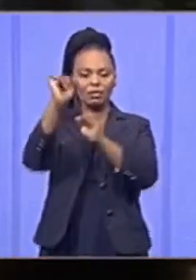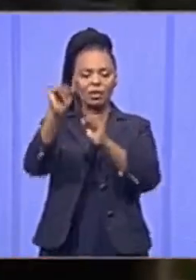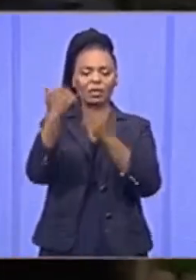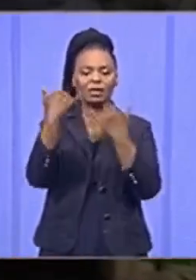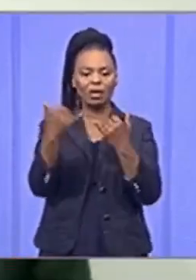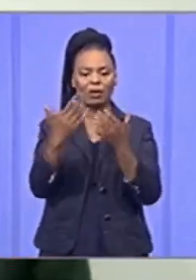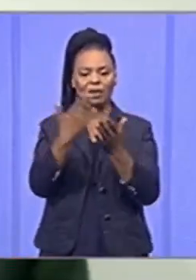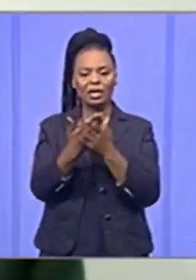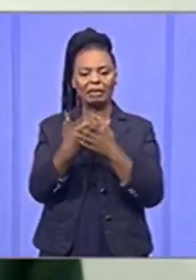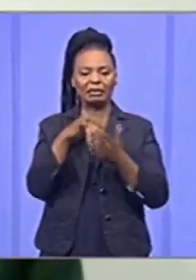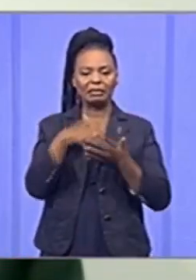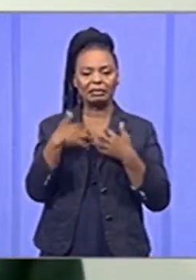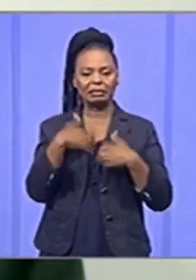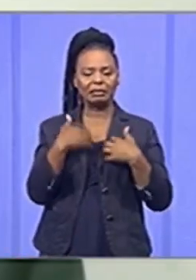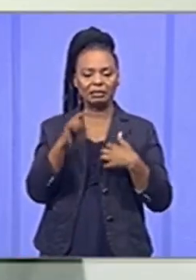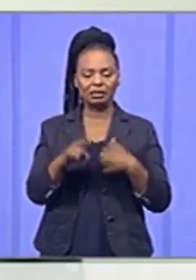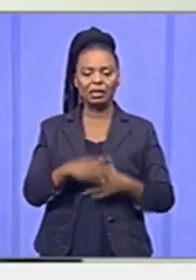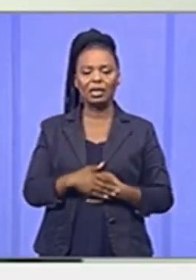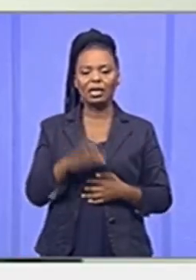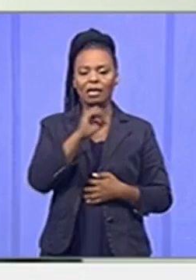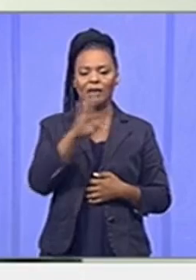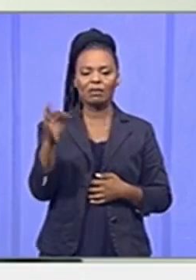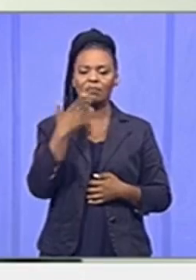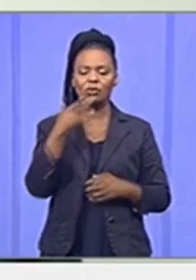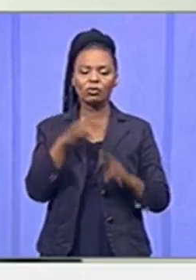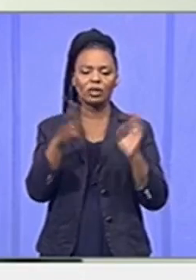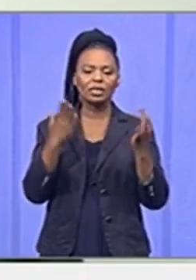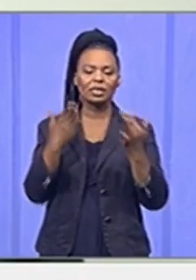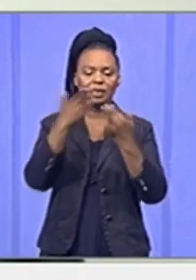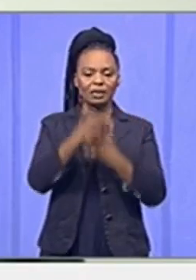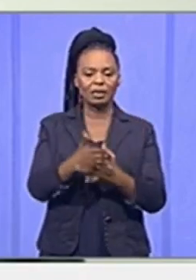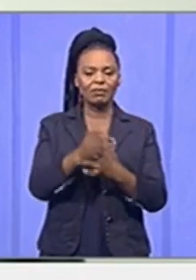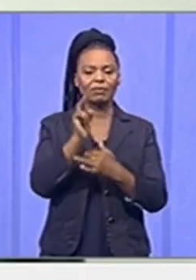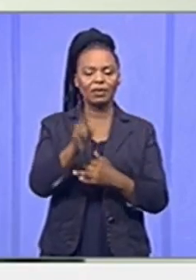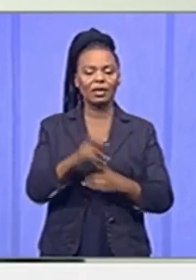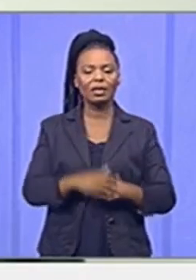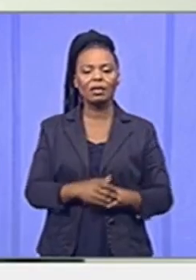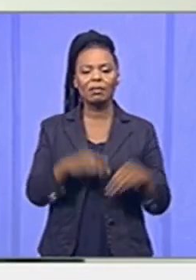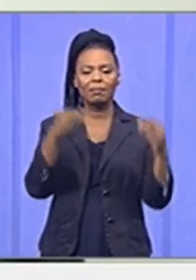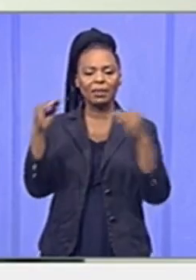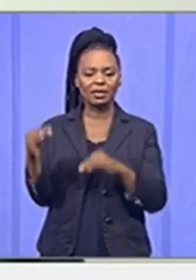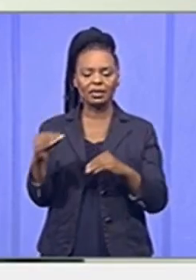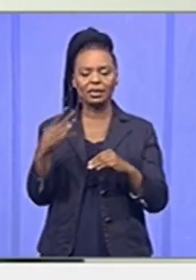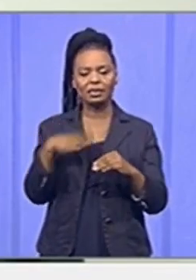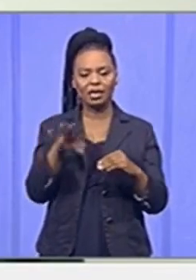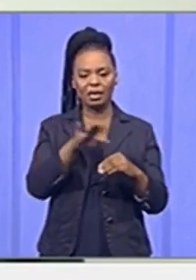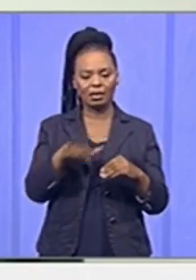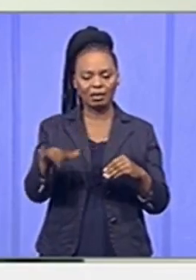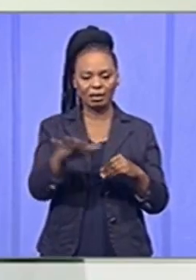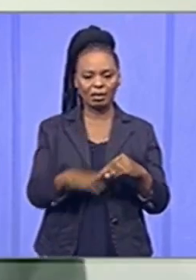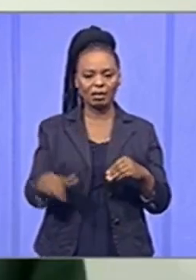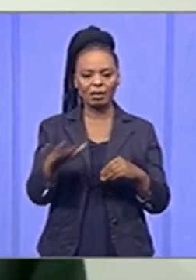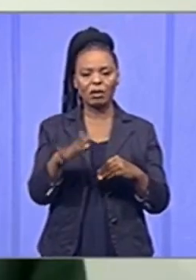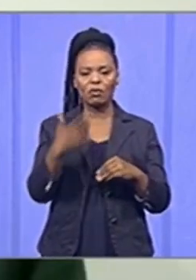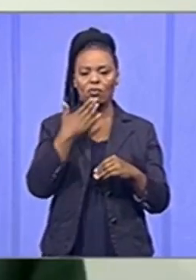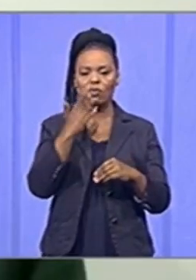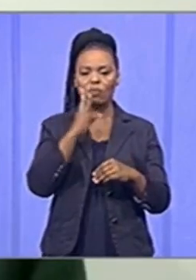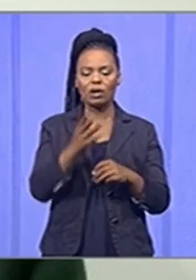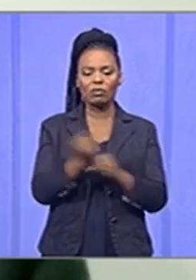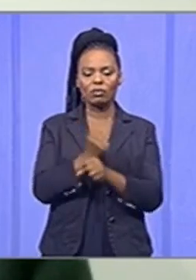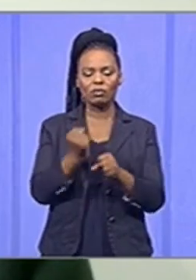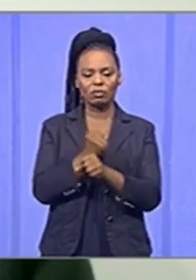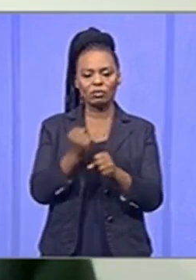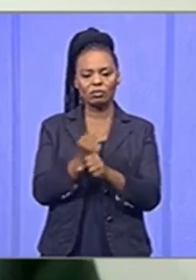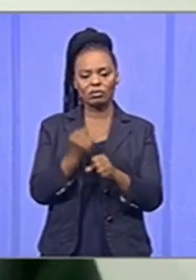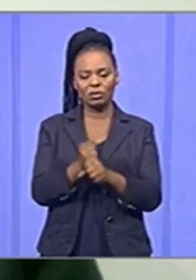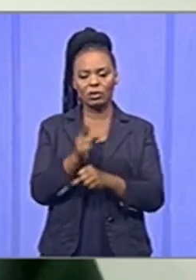expecting from the EFF, not to interfere with businesses that are not taking part in the protest, and then they